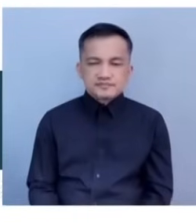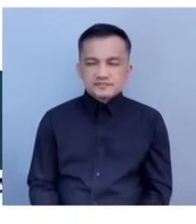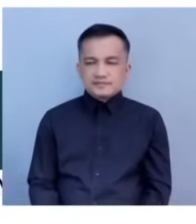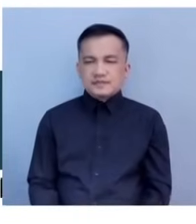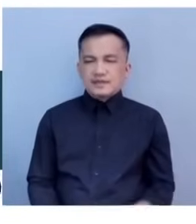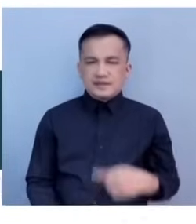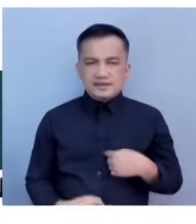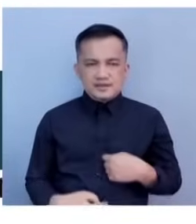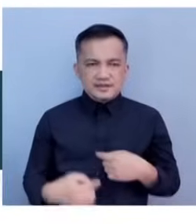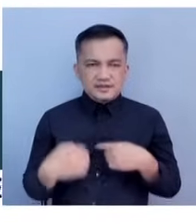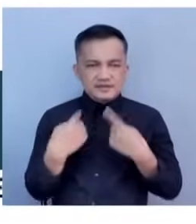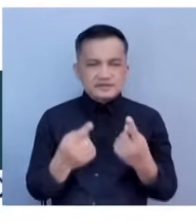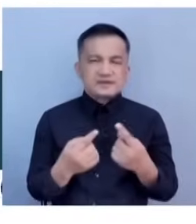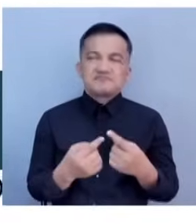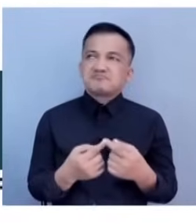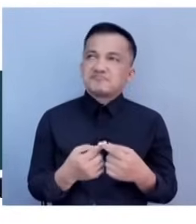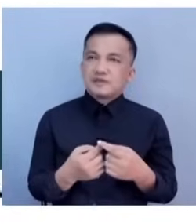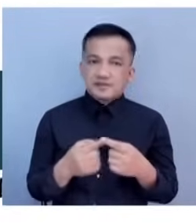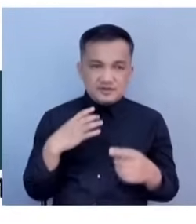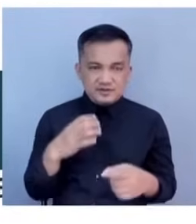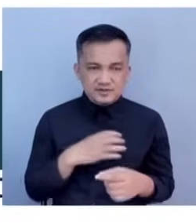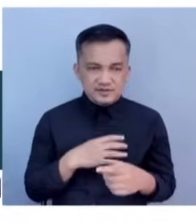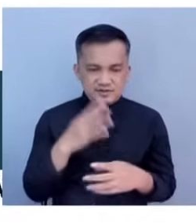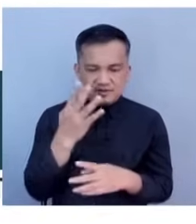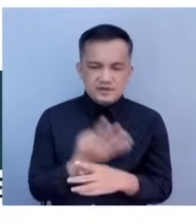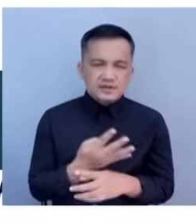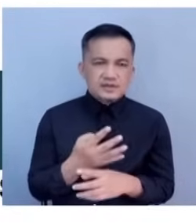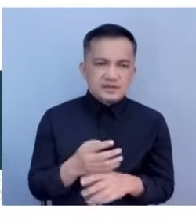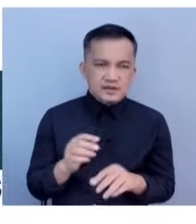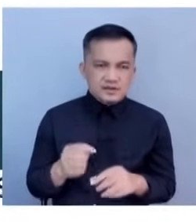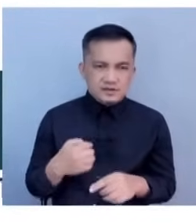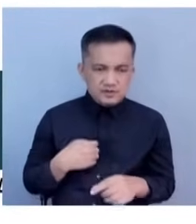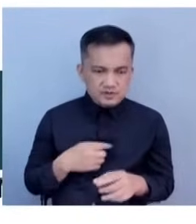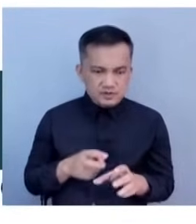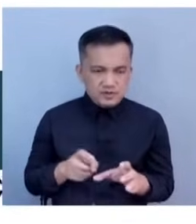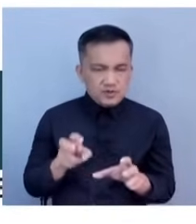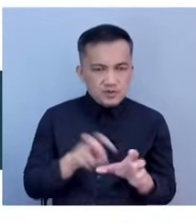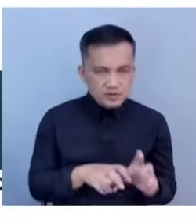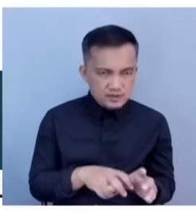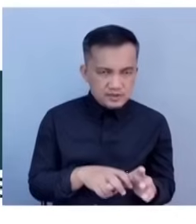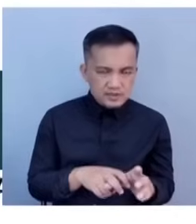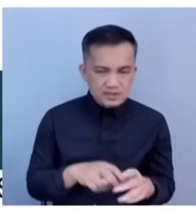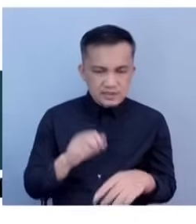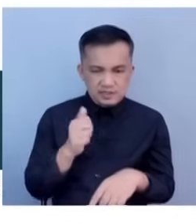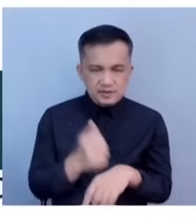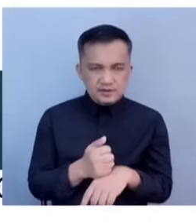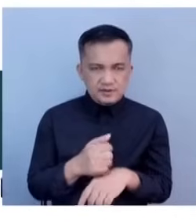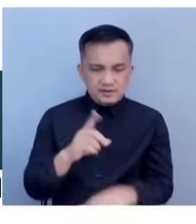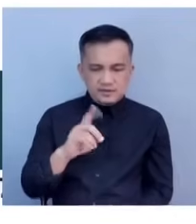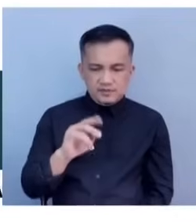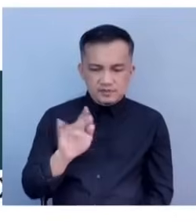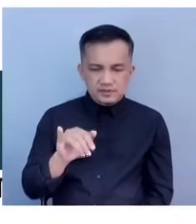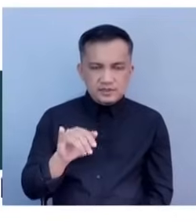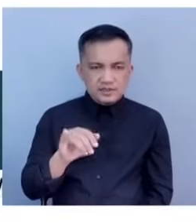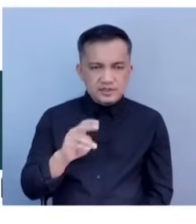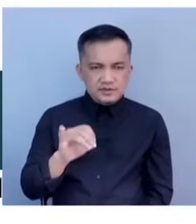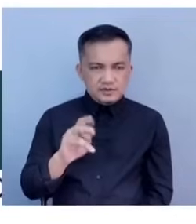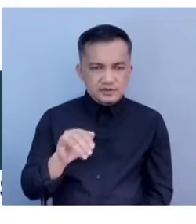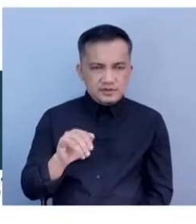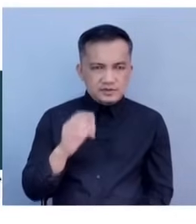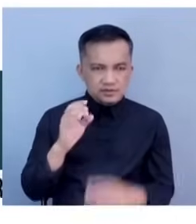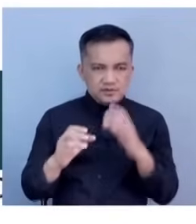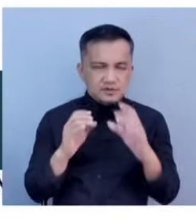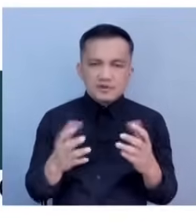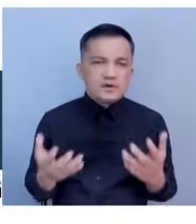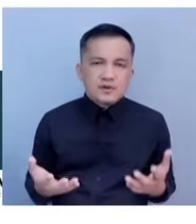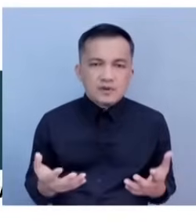about 4 months now. Since nang tumuntong ako, and then I was appointed as the majority, deputy majority for communications,